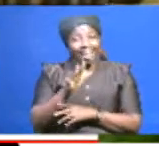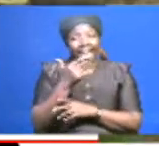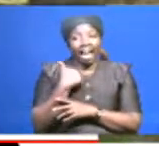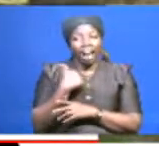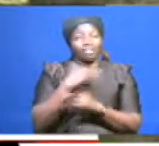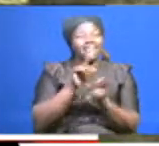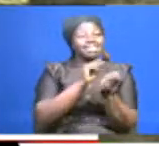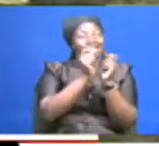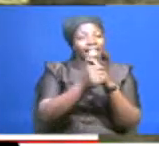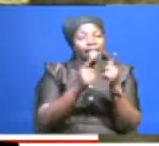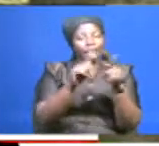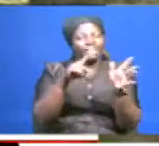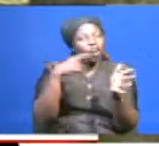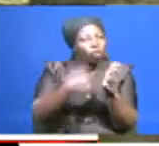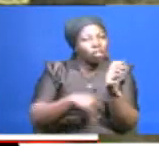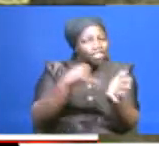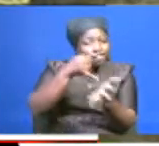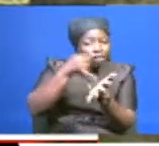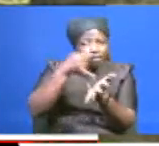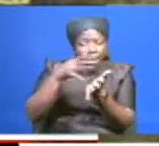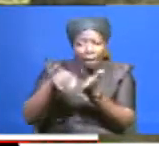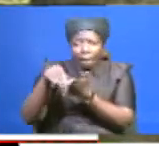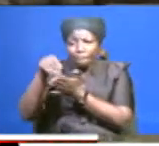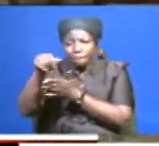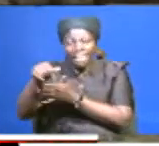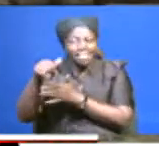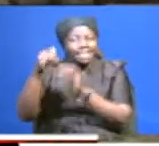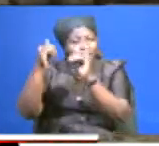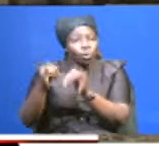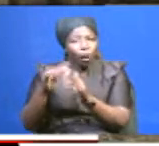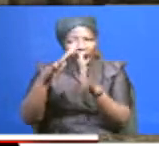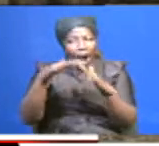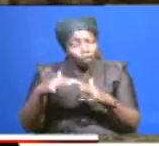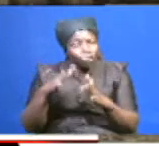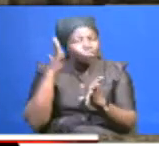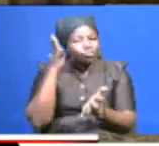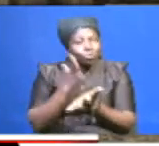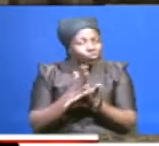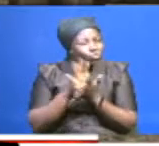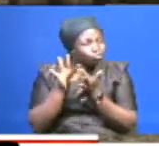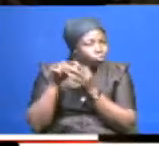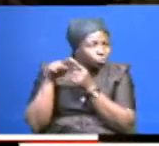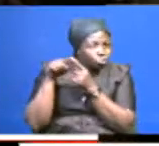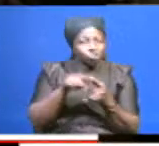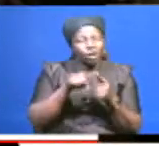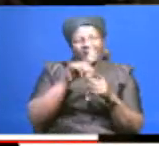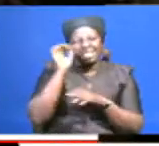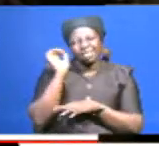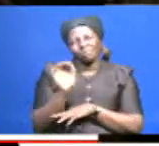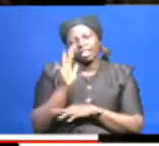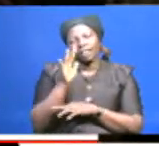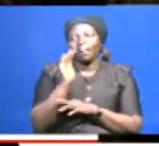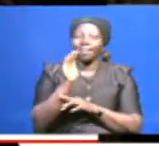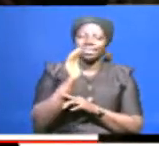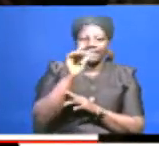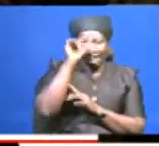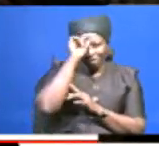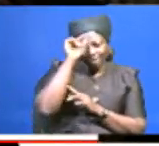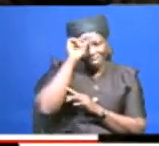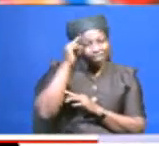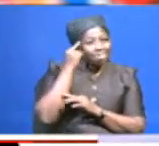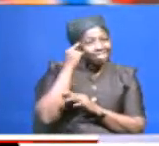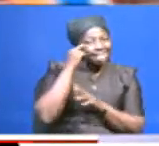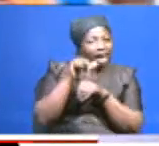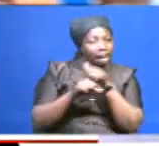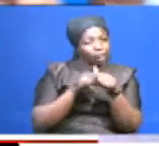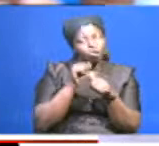cost involved in the acquisition of new houses is too much for them. They called on the government to relook into the affordable housing